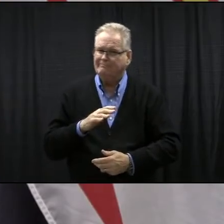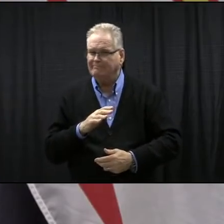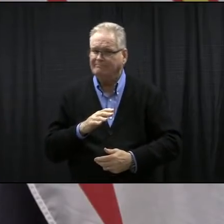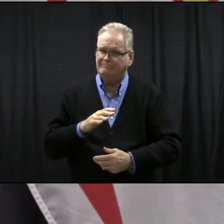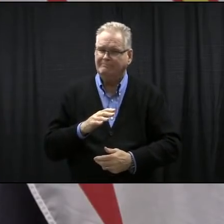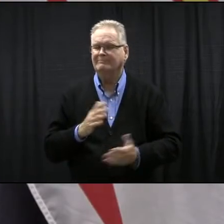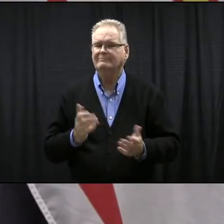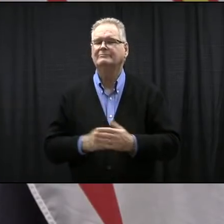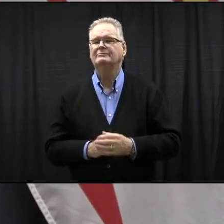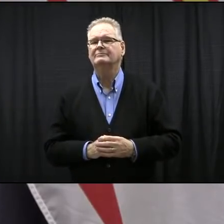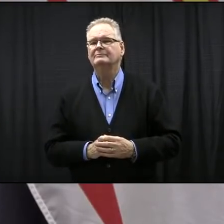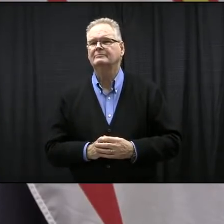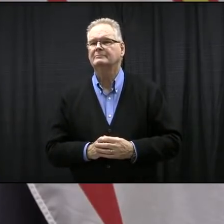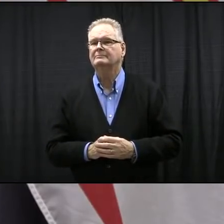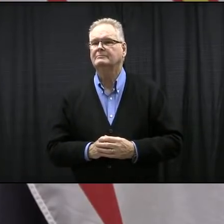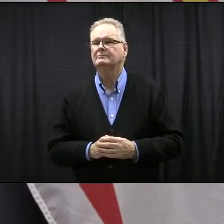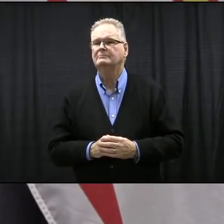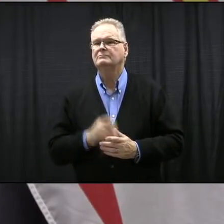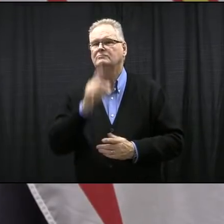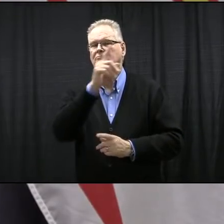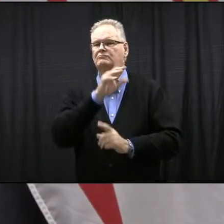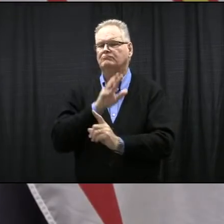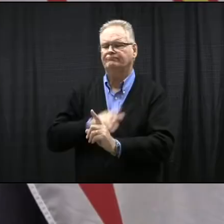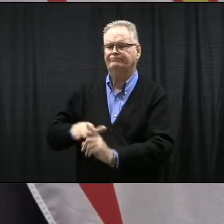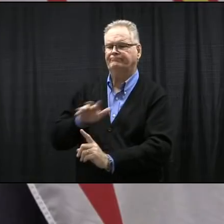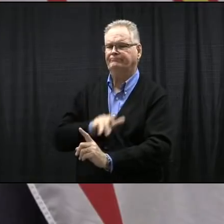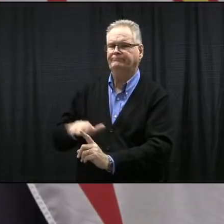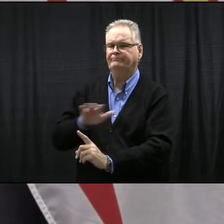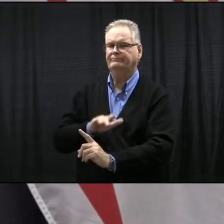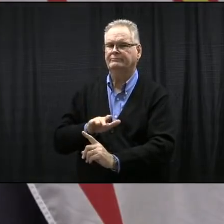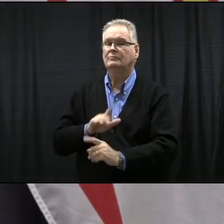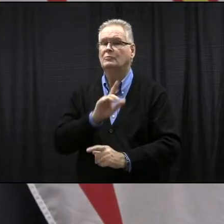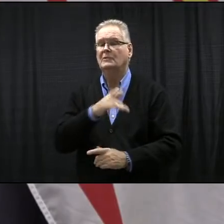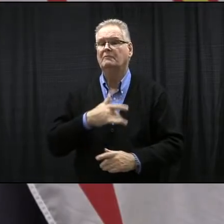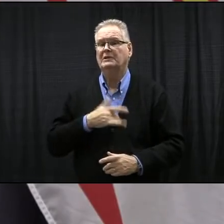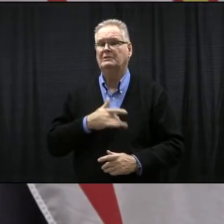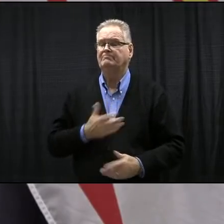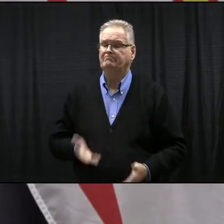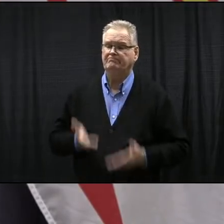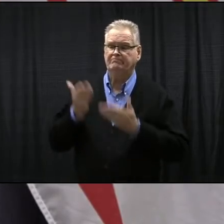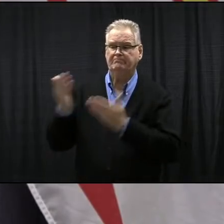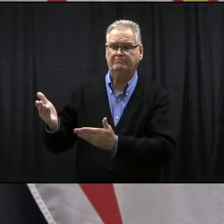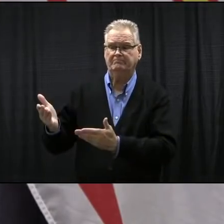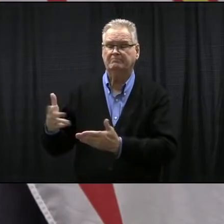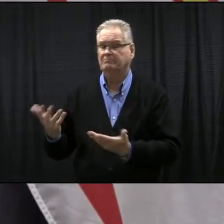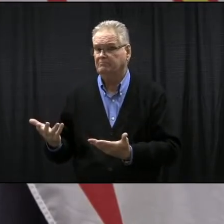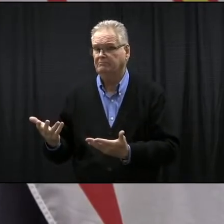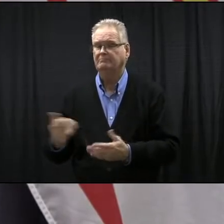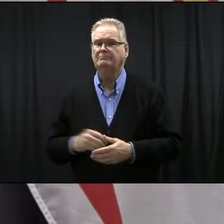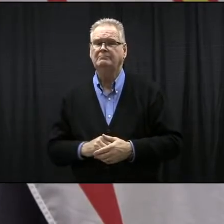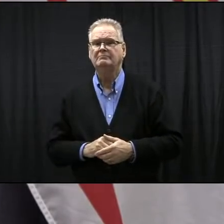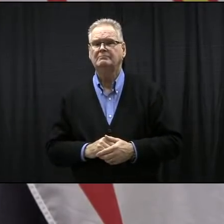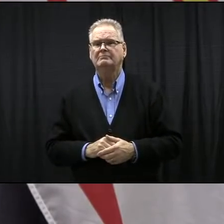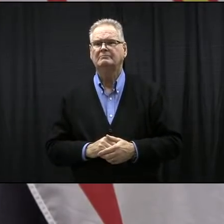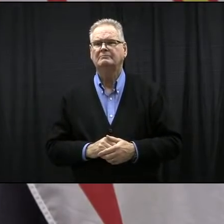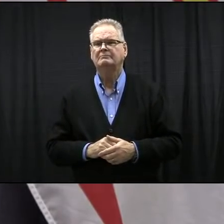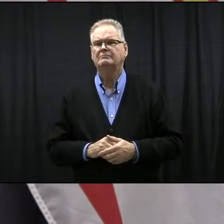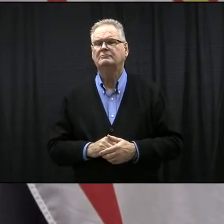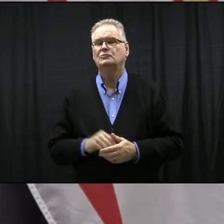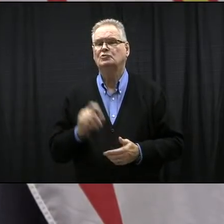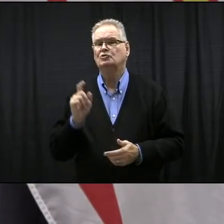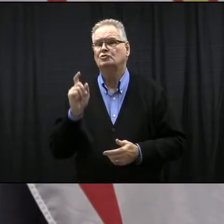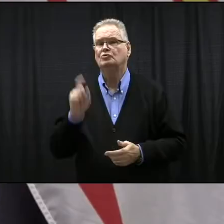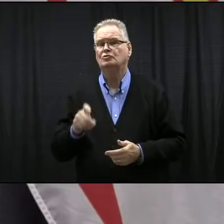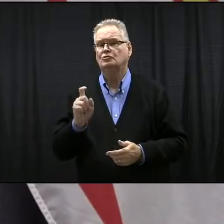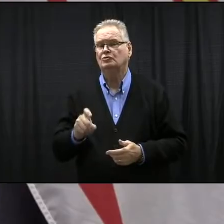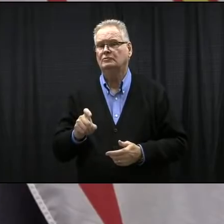Based on this, NACI recommends that individuals who are moderately to severely immunocompromised should receive 3 doses